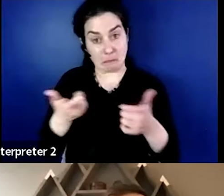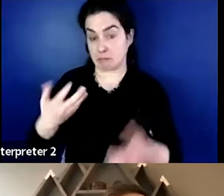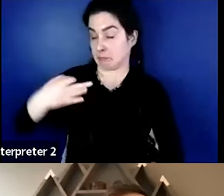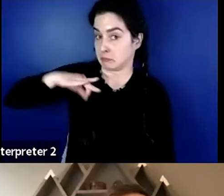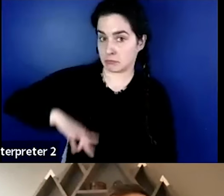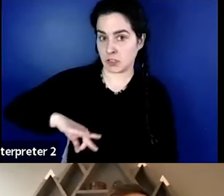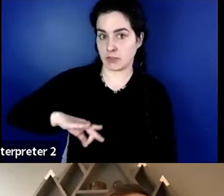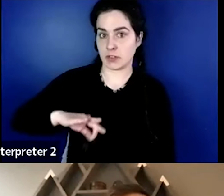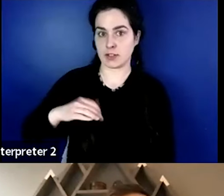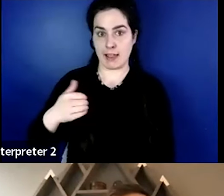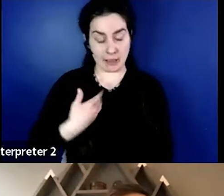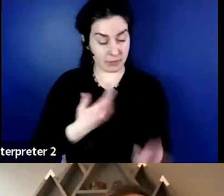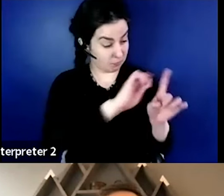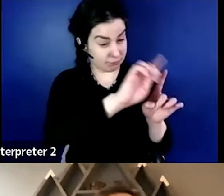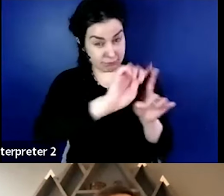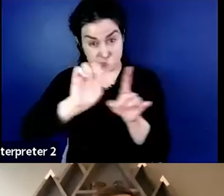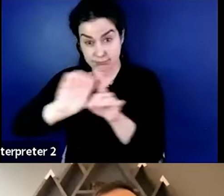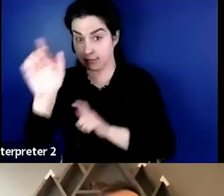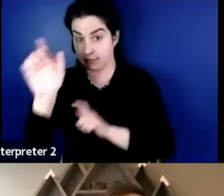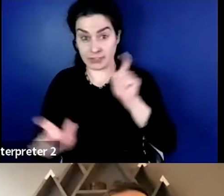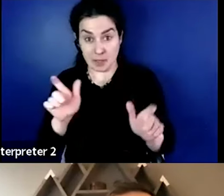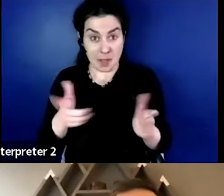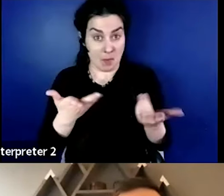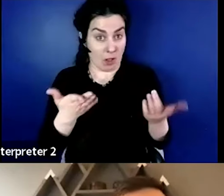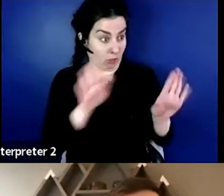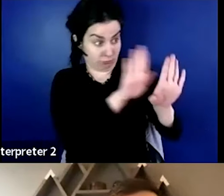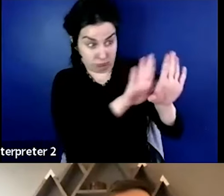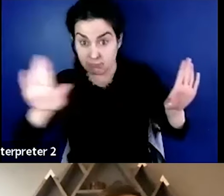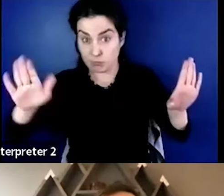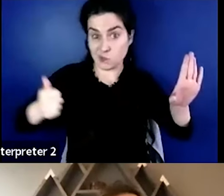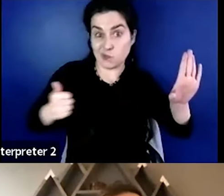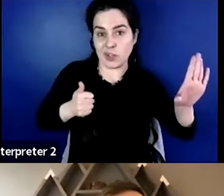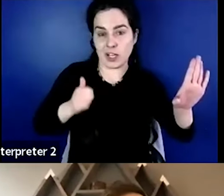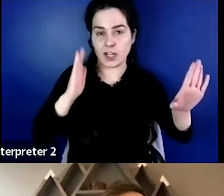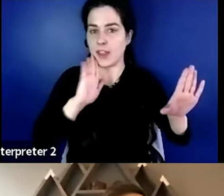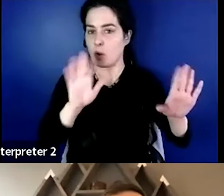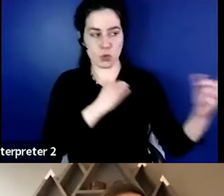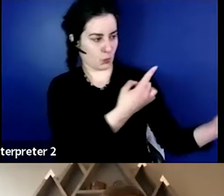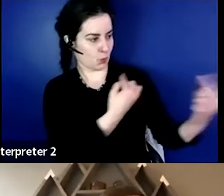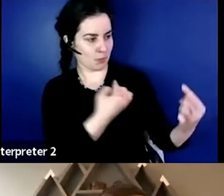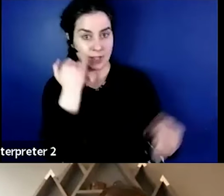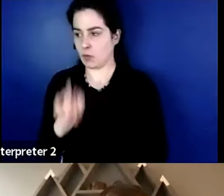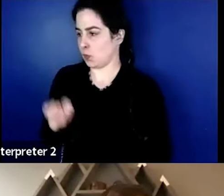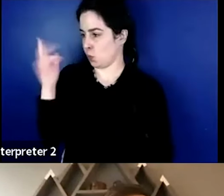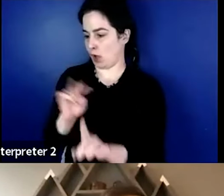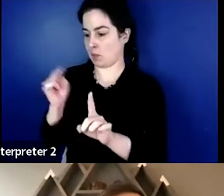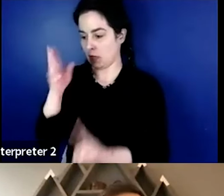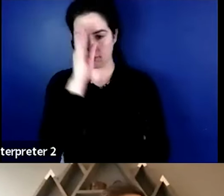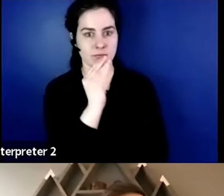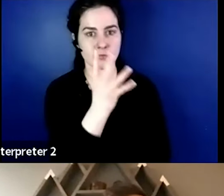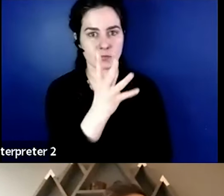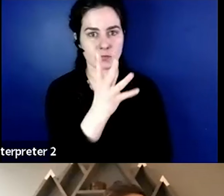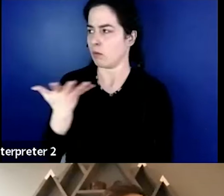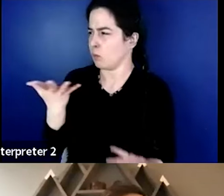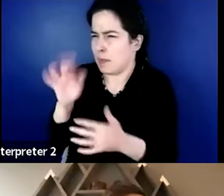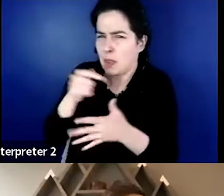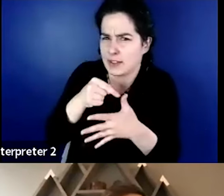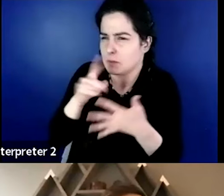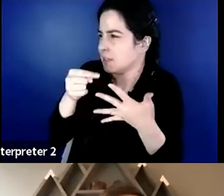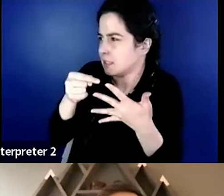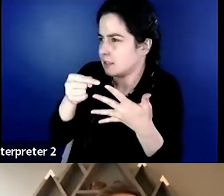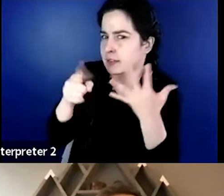because they would call us to account. You know, if we were presenting something from only a single viewpoint, we would have people going, well, what about this? What about this?